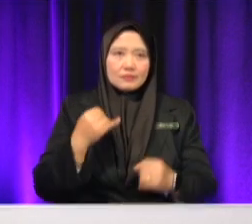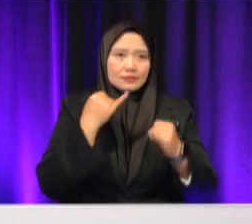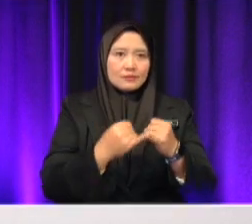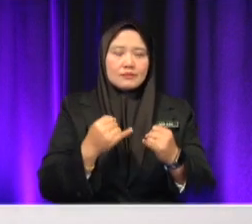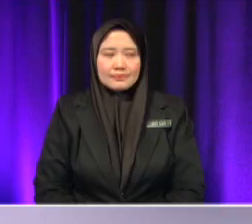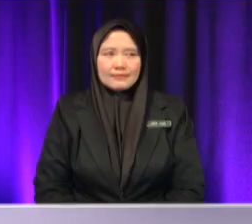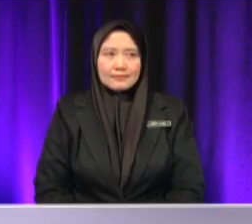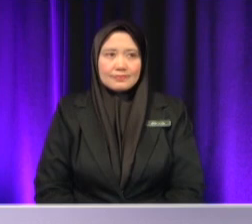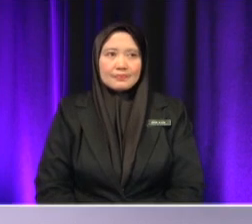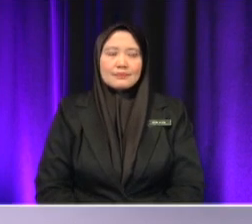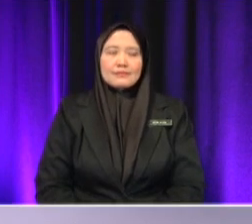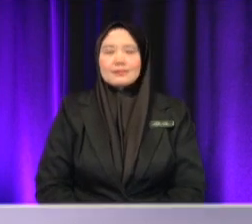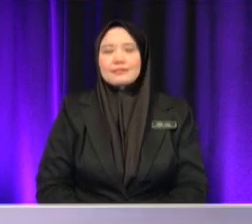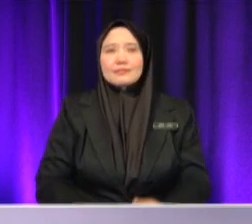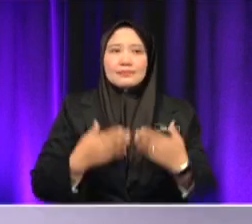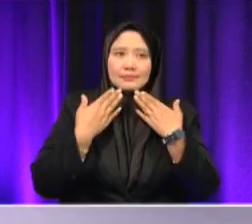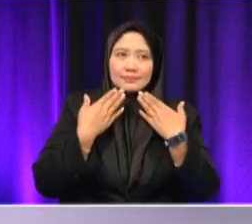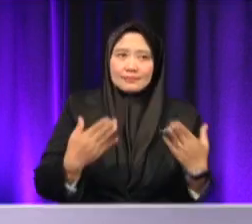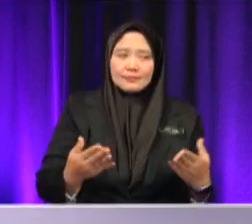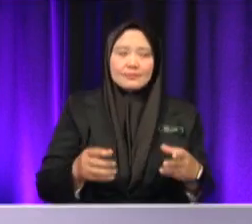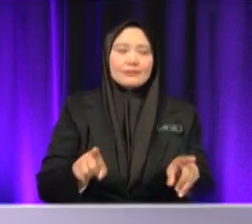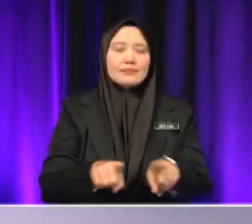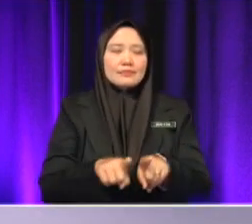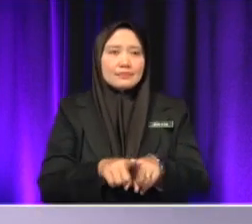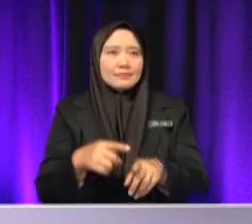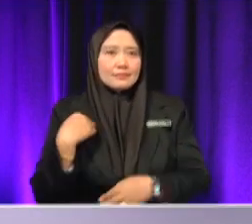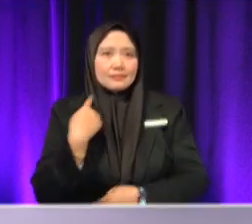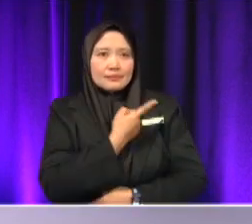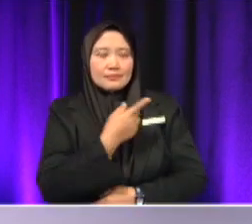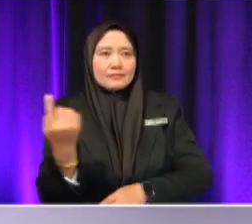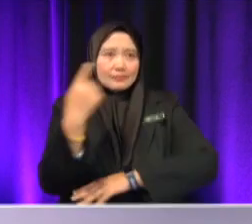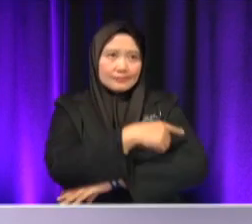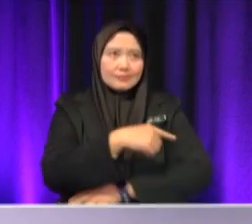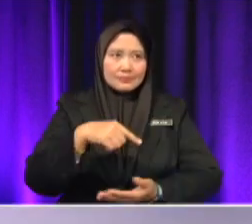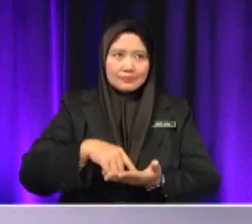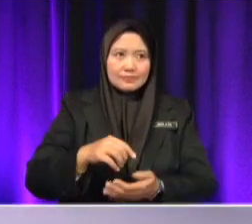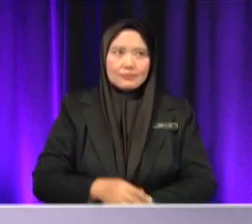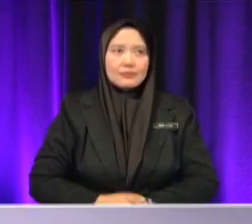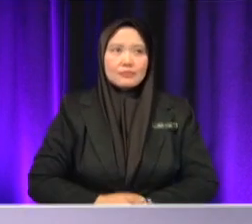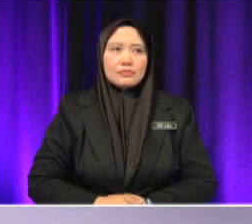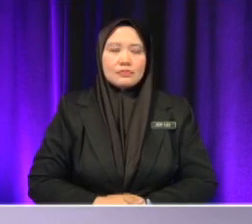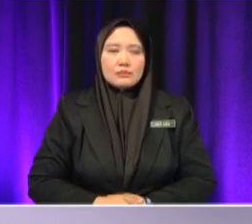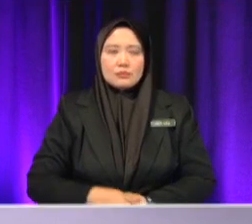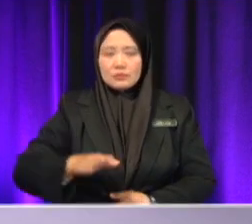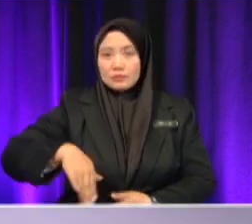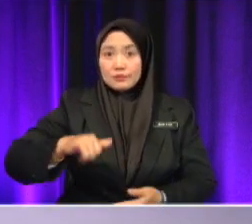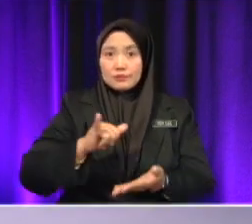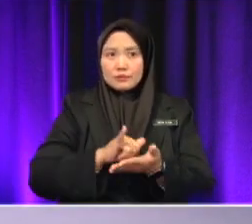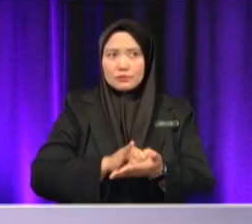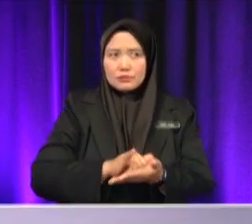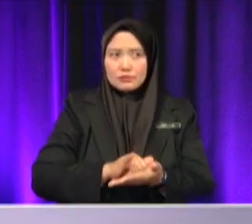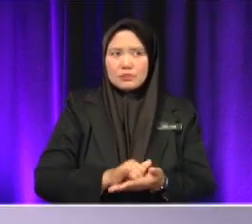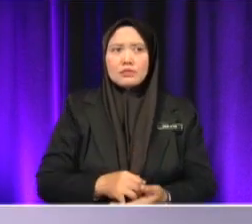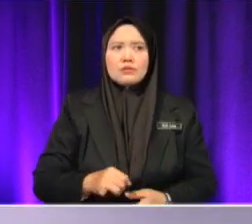house. All right. Thank you, pupils, for being with us here today. Now, before we begin our lesson, I would like to ask our teacher Liana here, the lovely